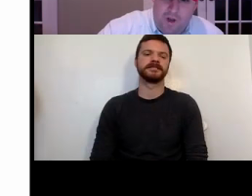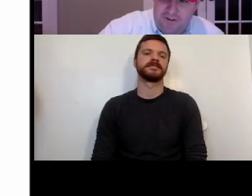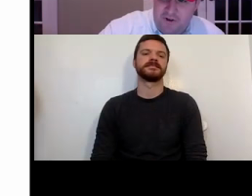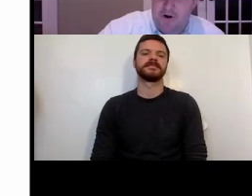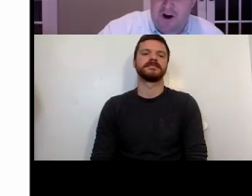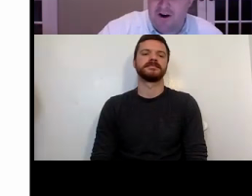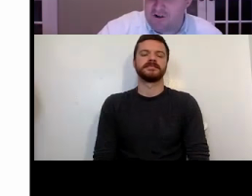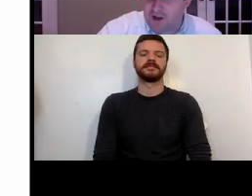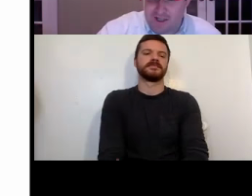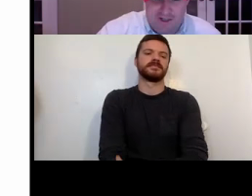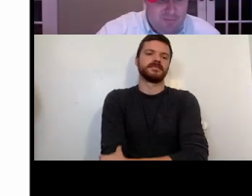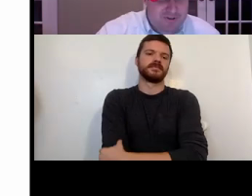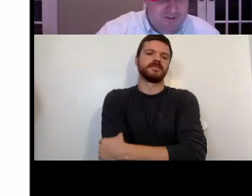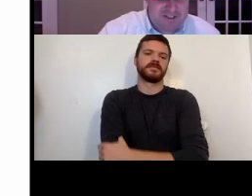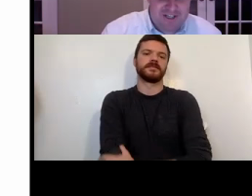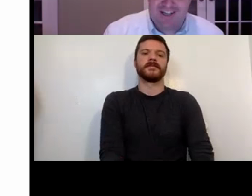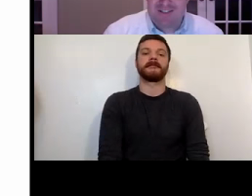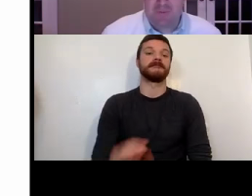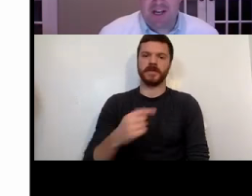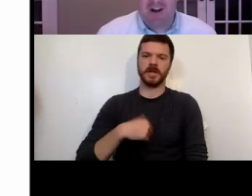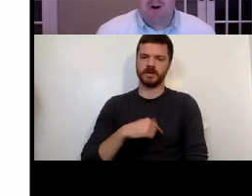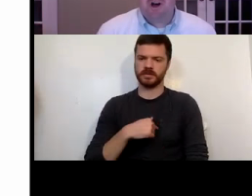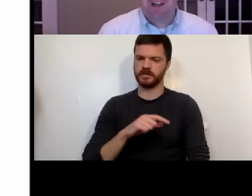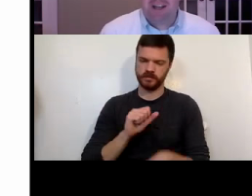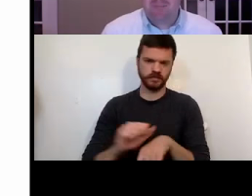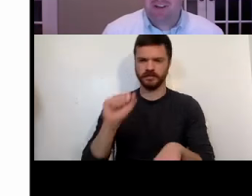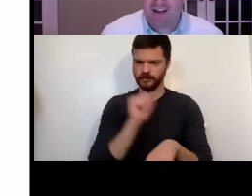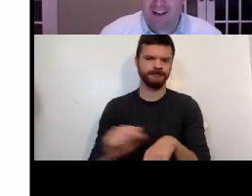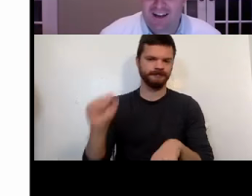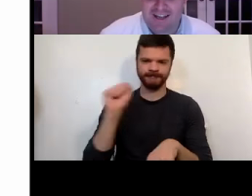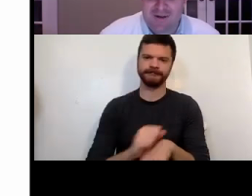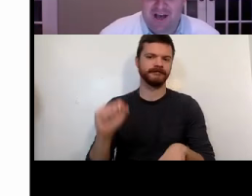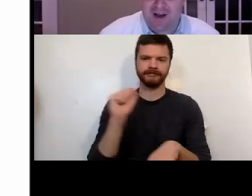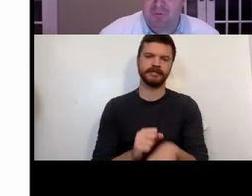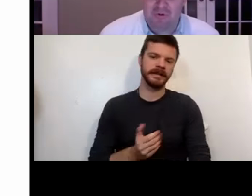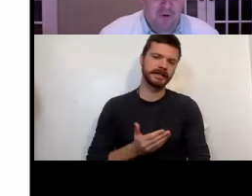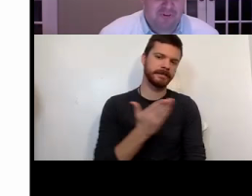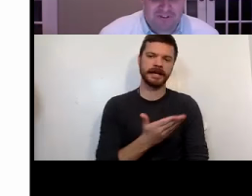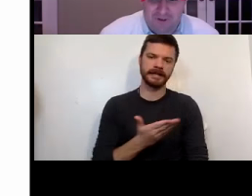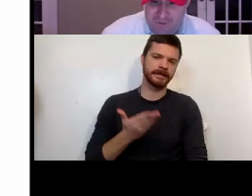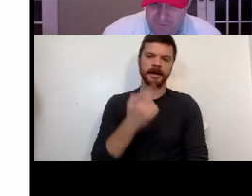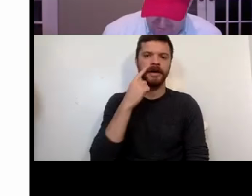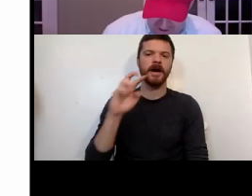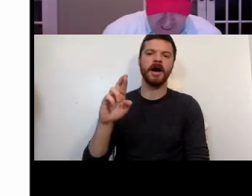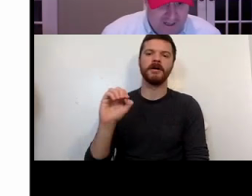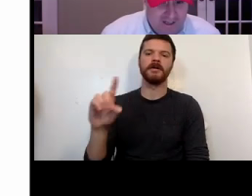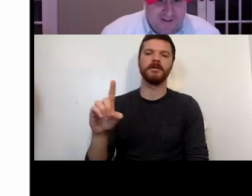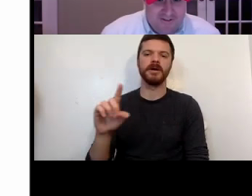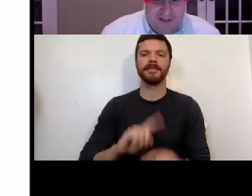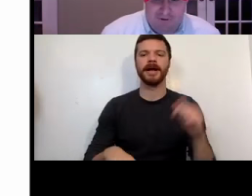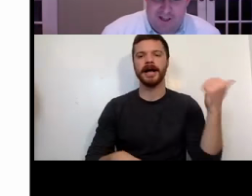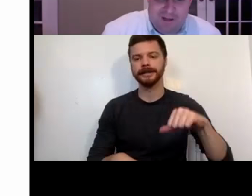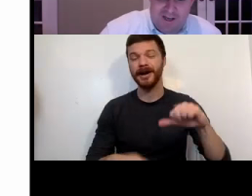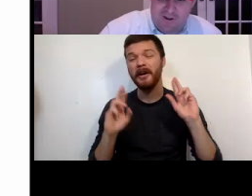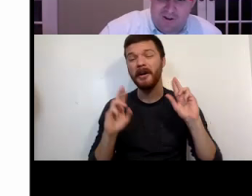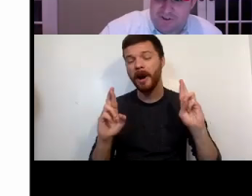We also are doggedly persistent in submitting an R01 that keeps getting kicked back, but hopefully someday will be funded. This is an